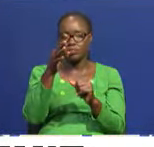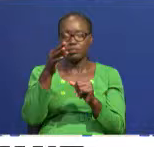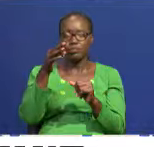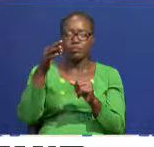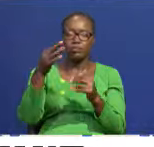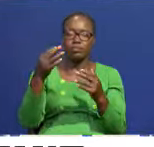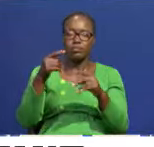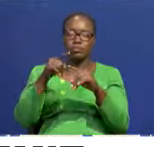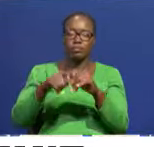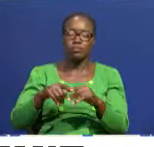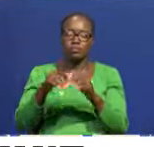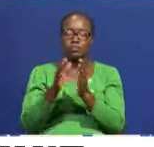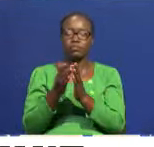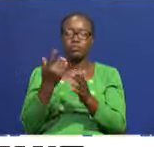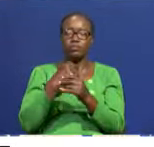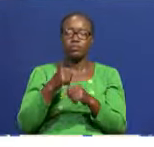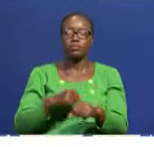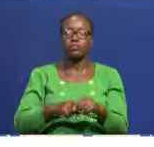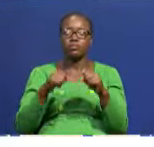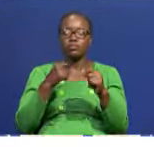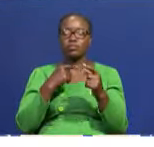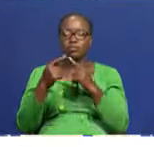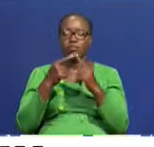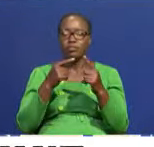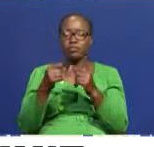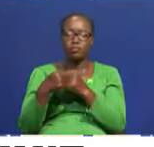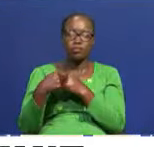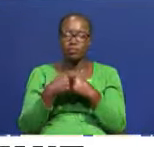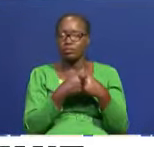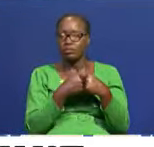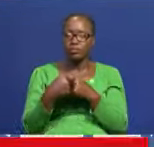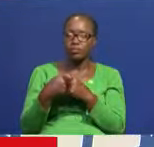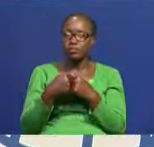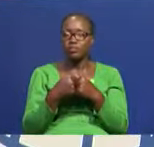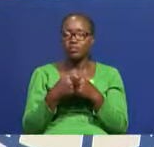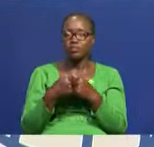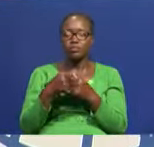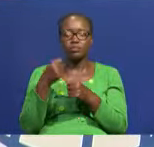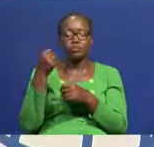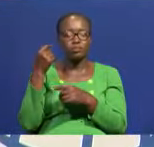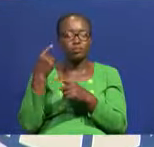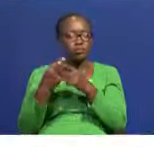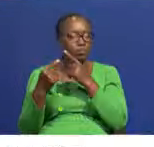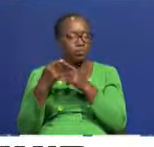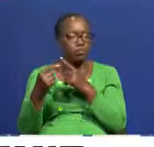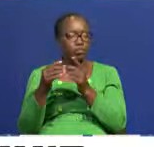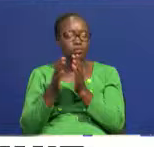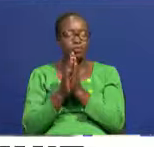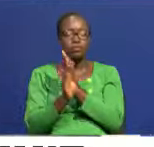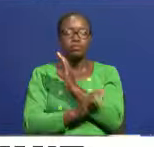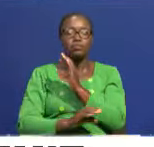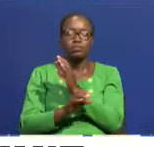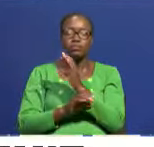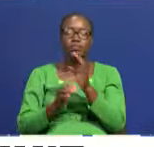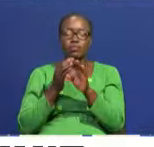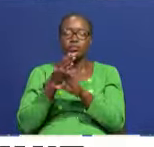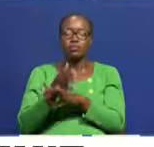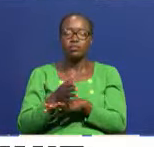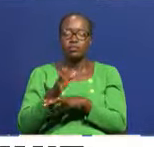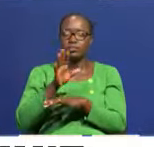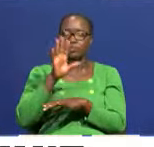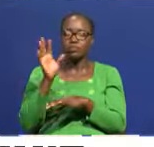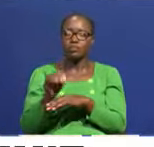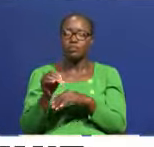upon our ability to address the pressing challenges faced by countries across the